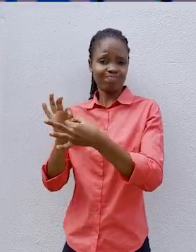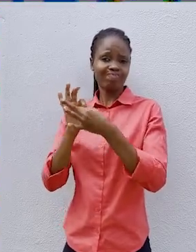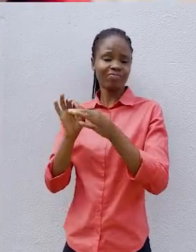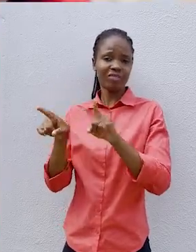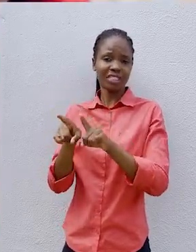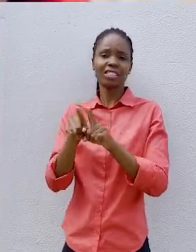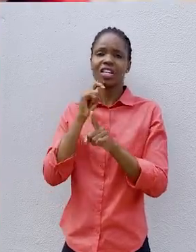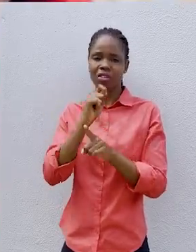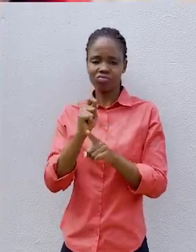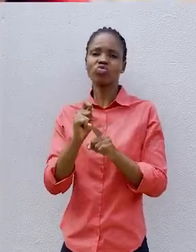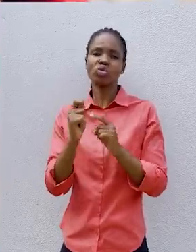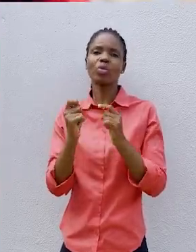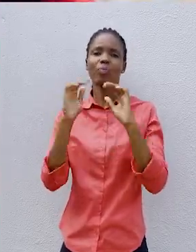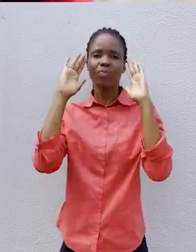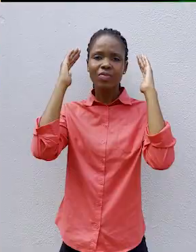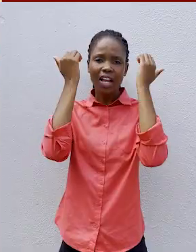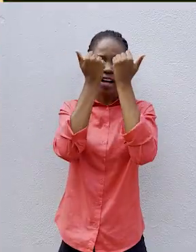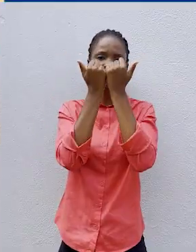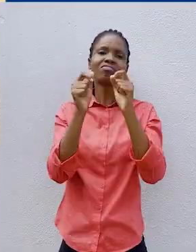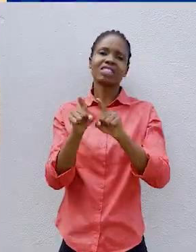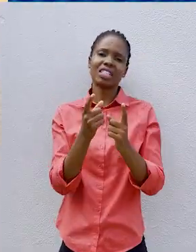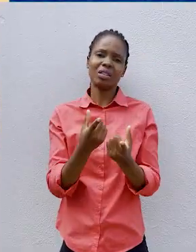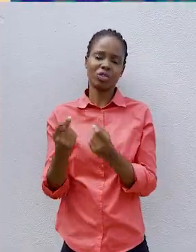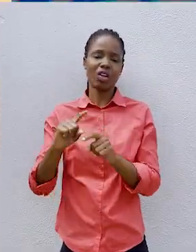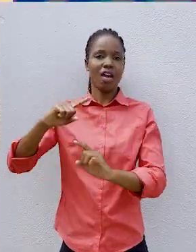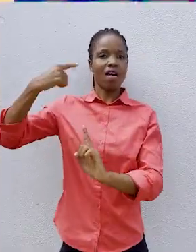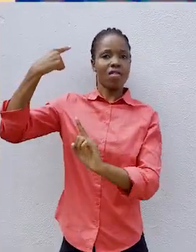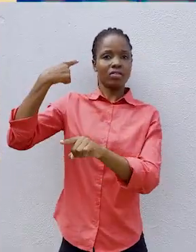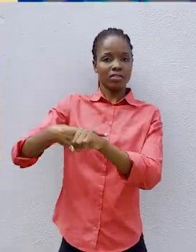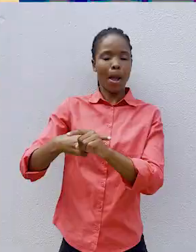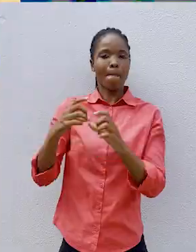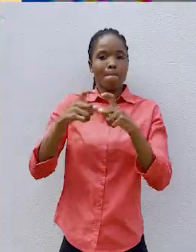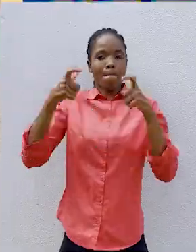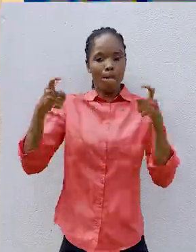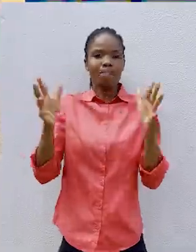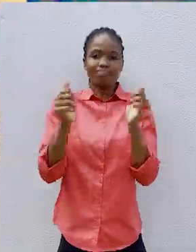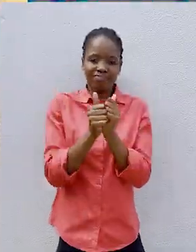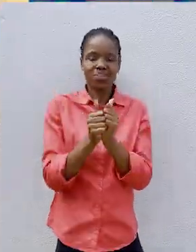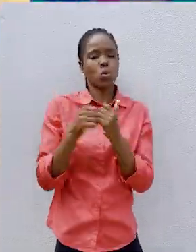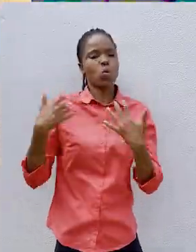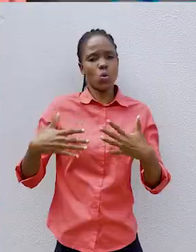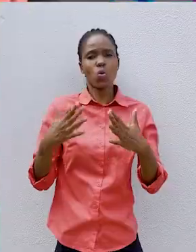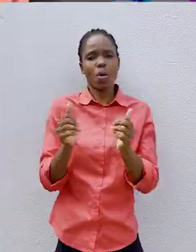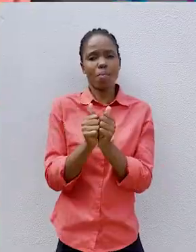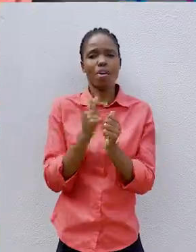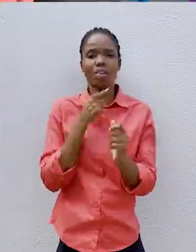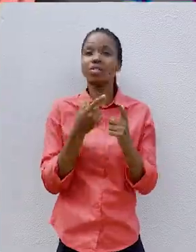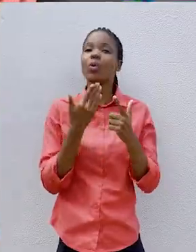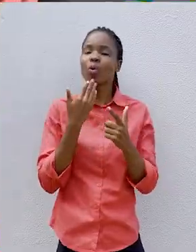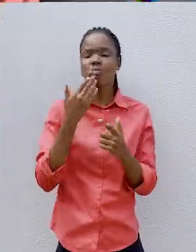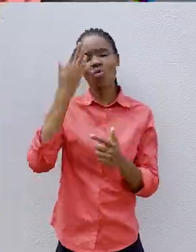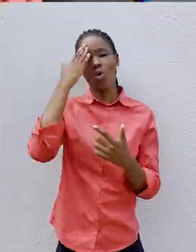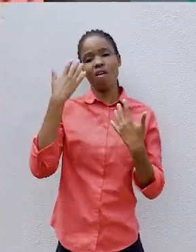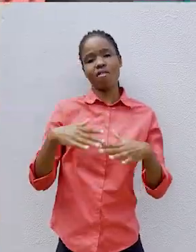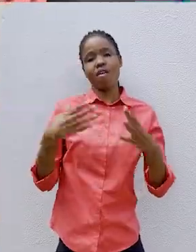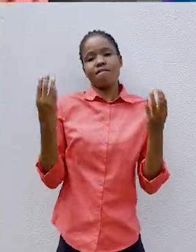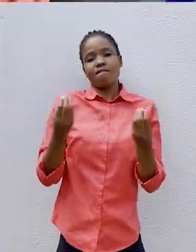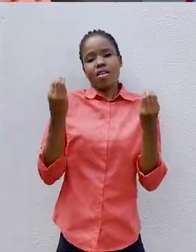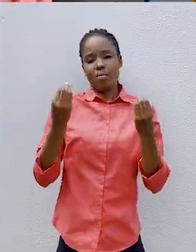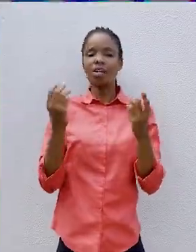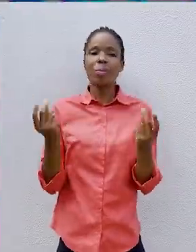the Recording Academy, which is our first big major partnership in the US, you know, with the